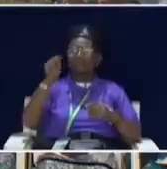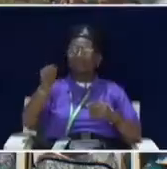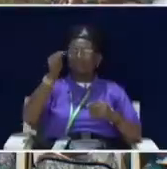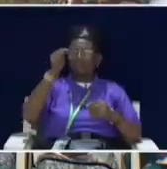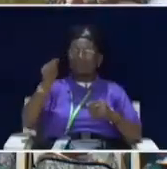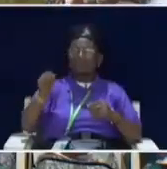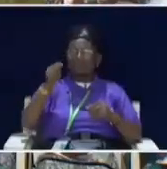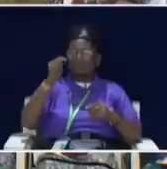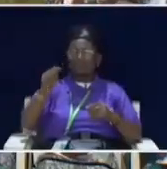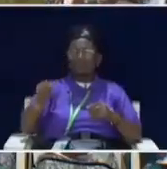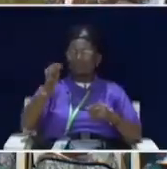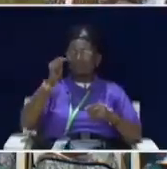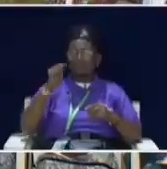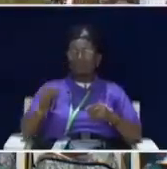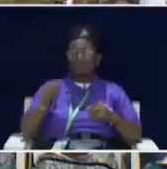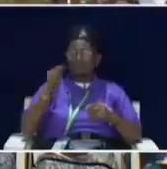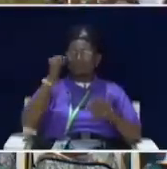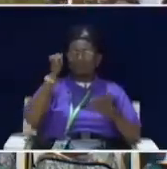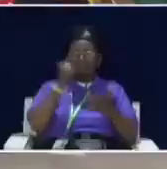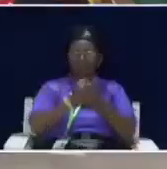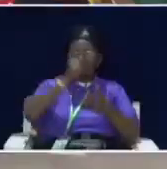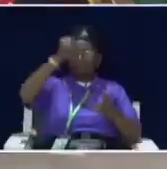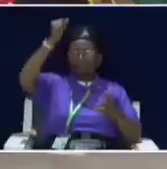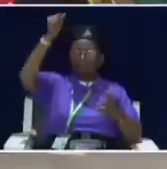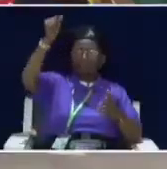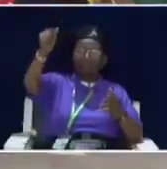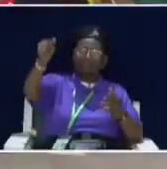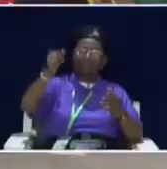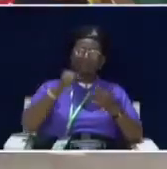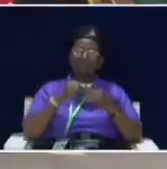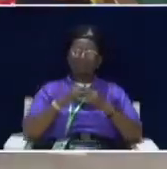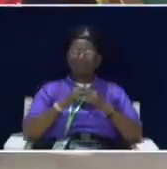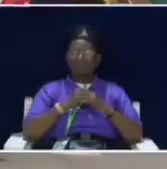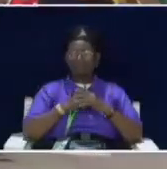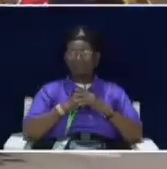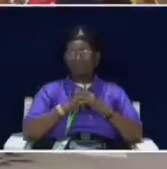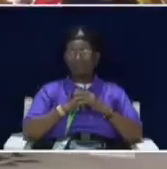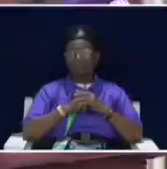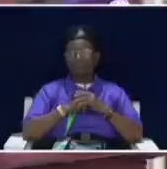Yo wadi eri lare eyi to tobi julo.